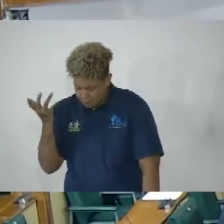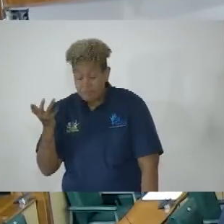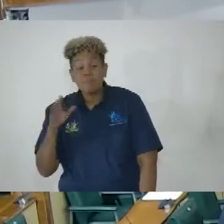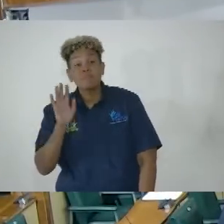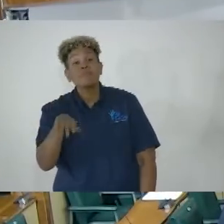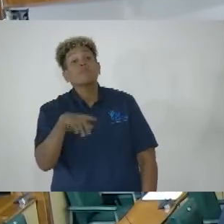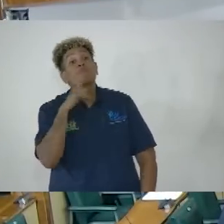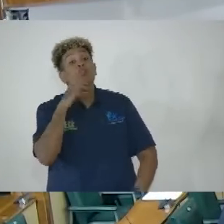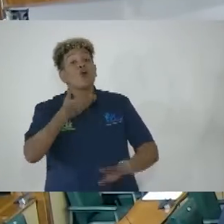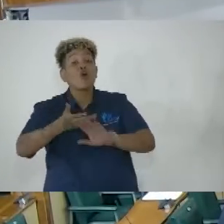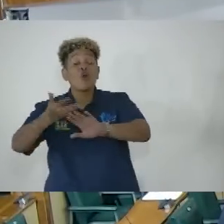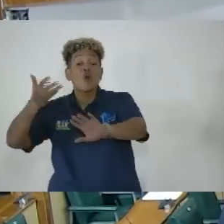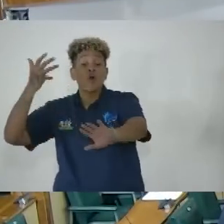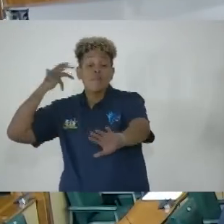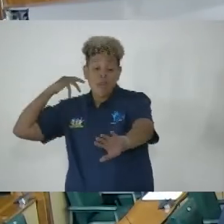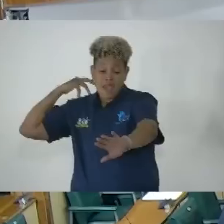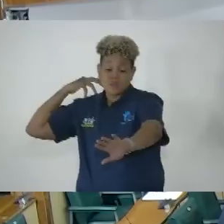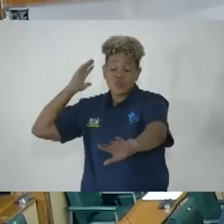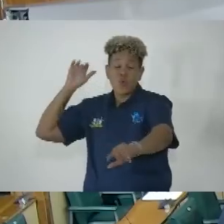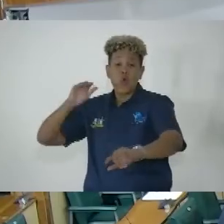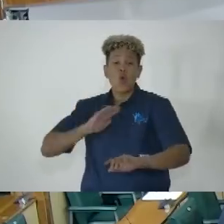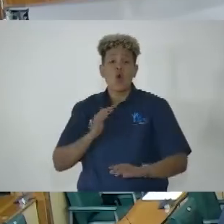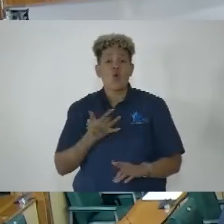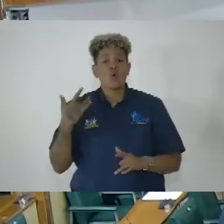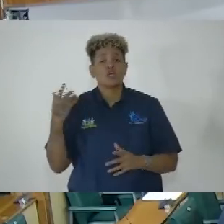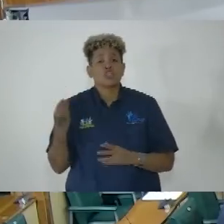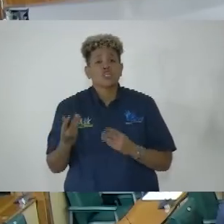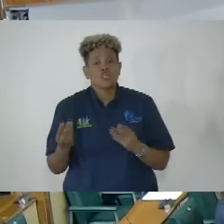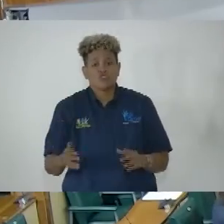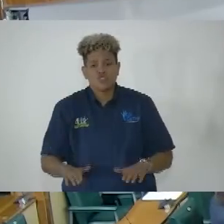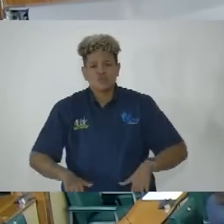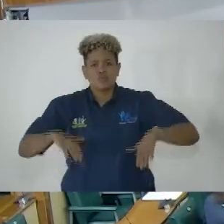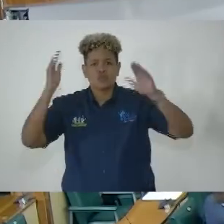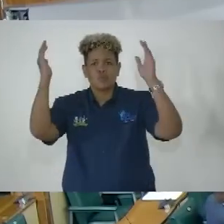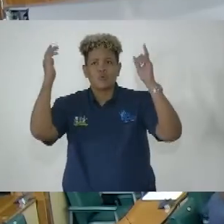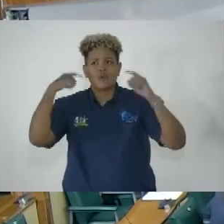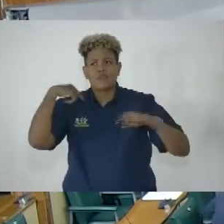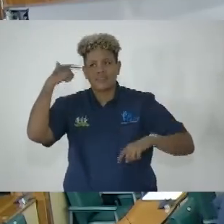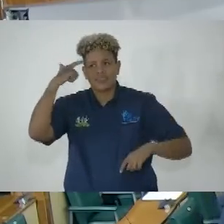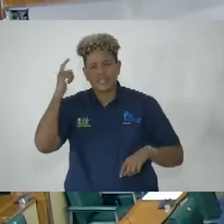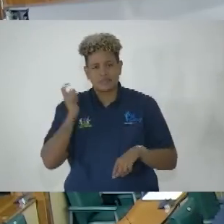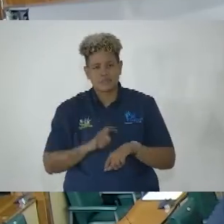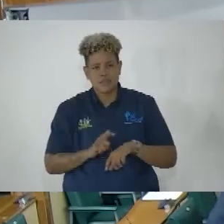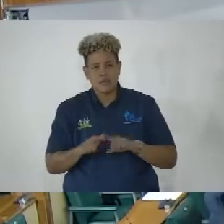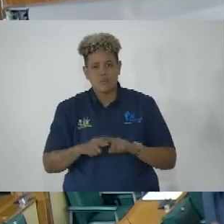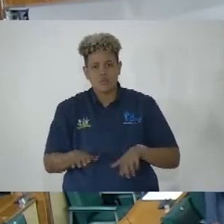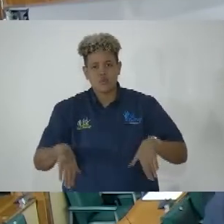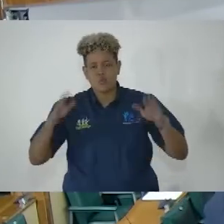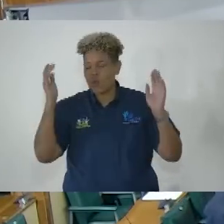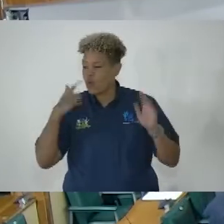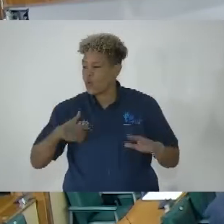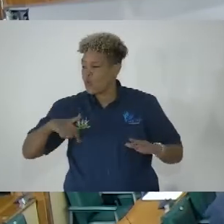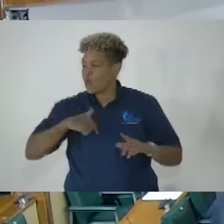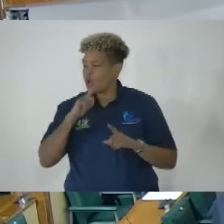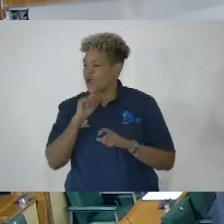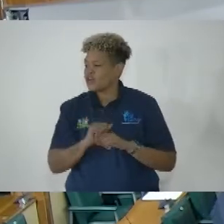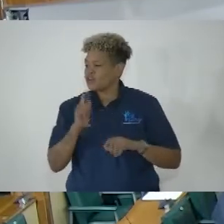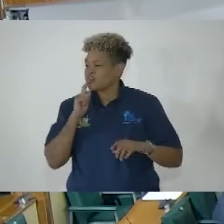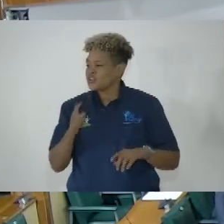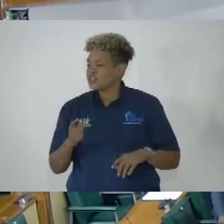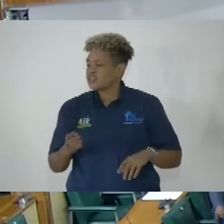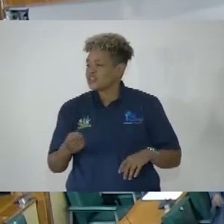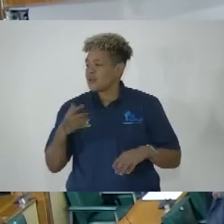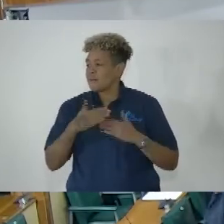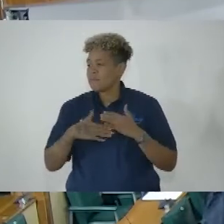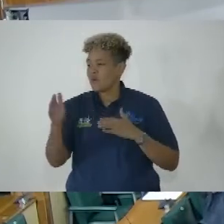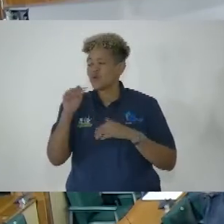And it goes back to, again, our generationality, I think. We are a post-colonial